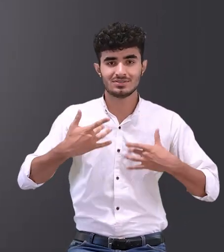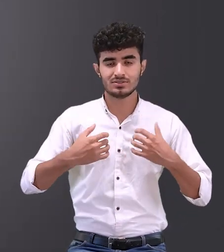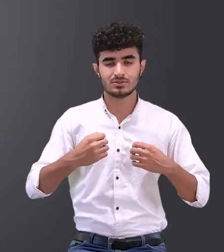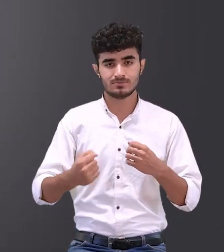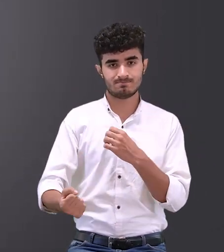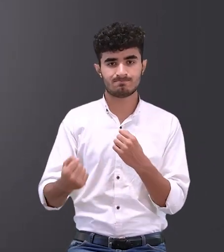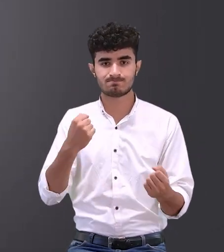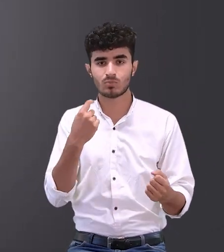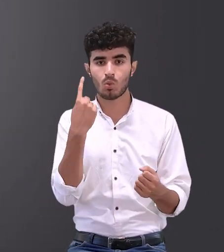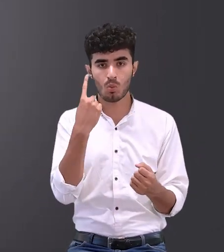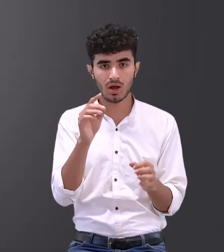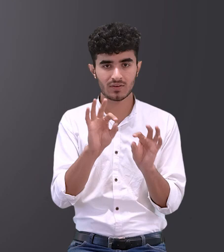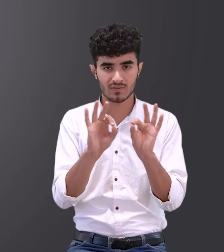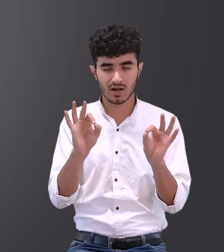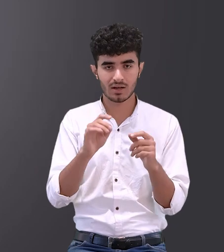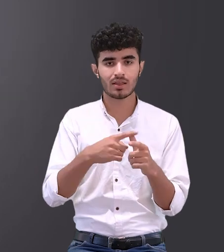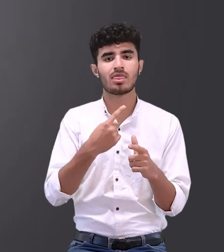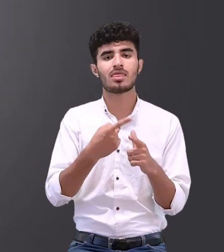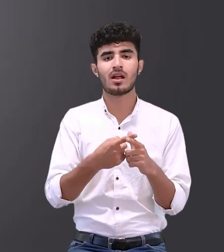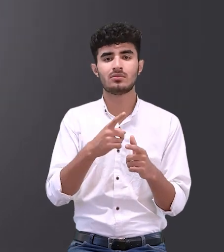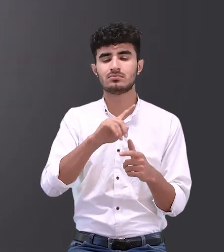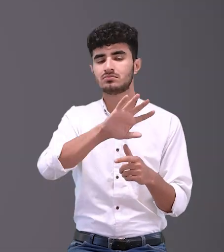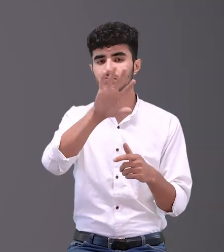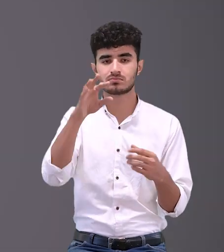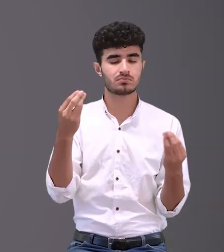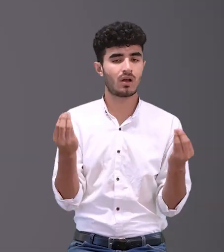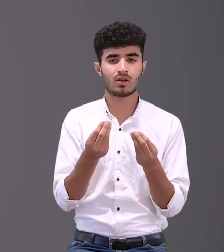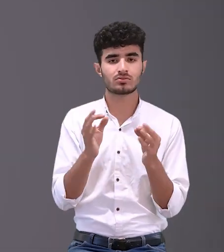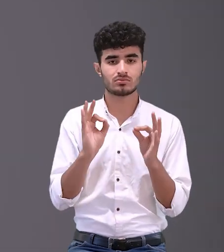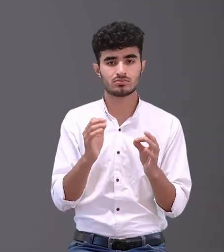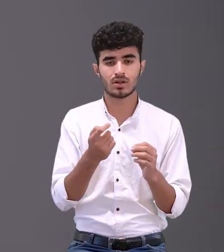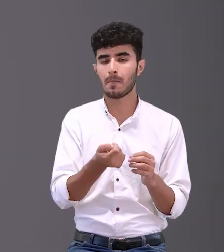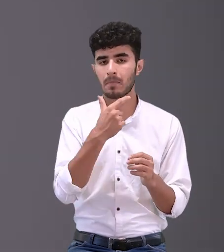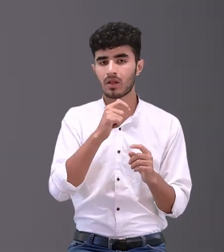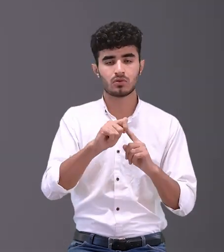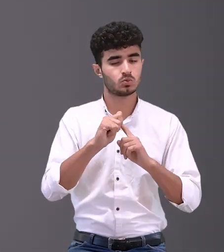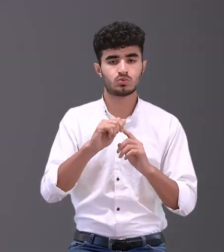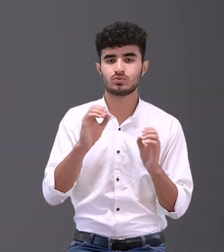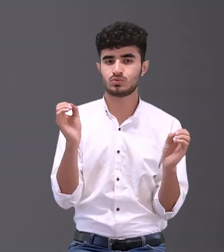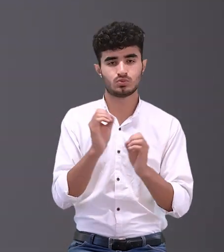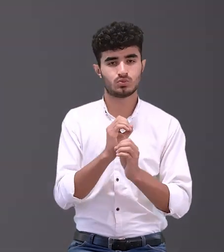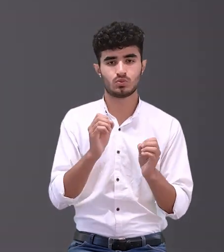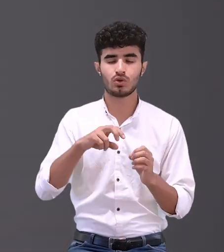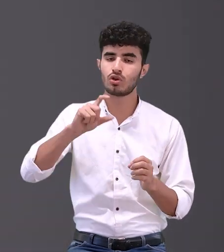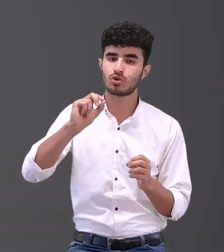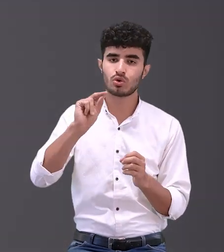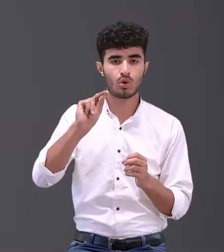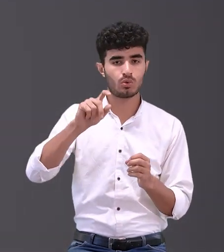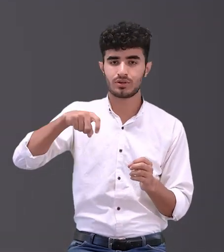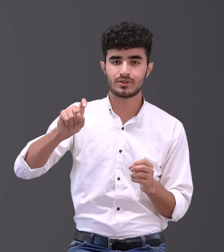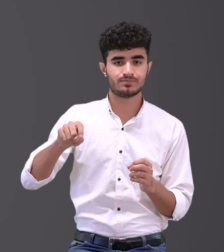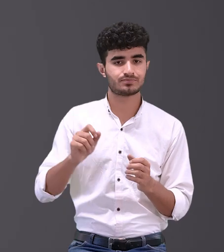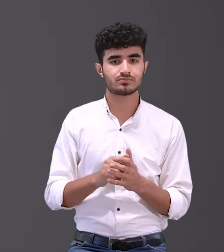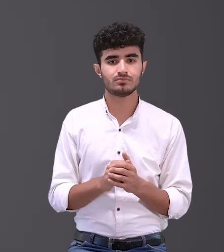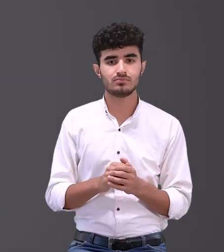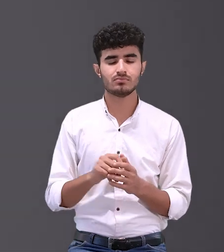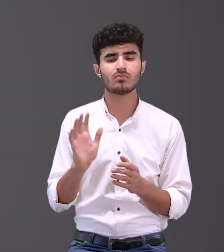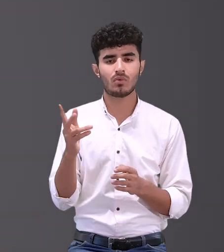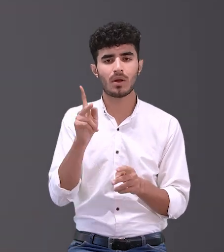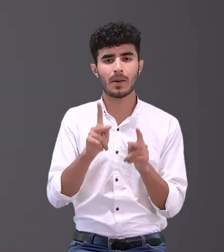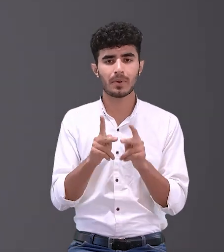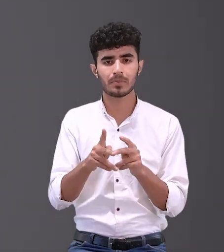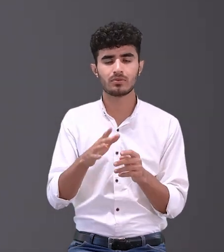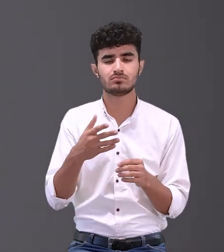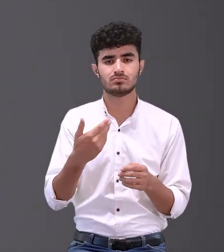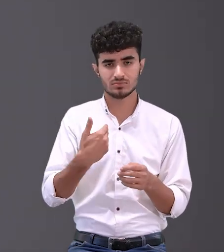it, and they don't have to take painkillers for that. So people who have desk jobs, for example, and basically